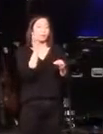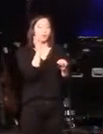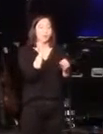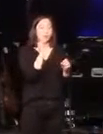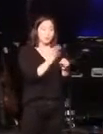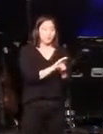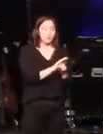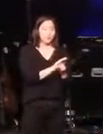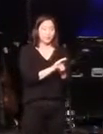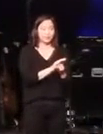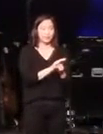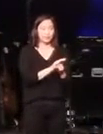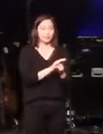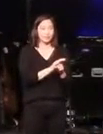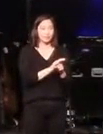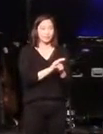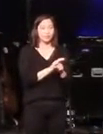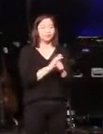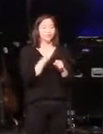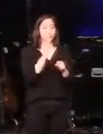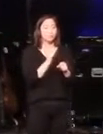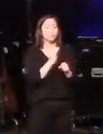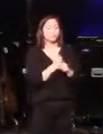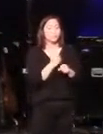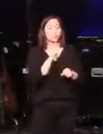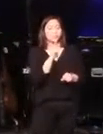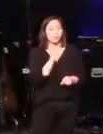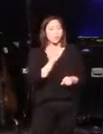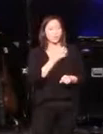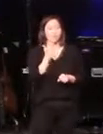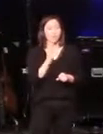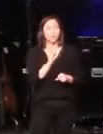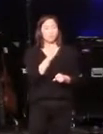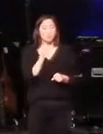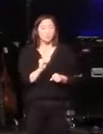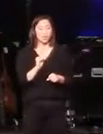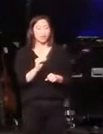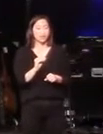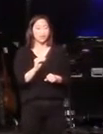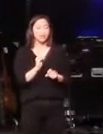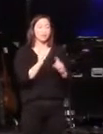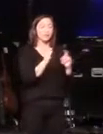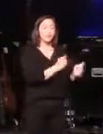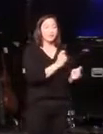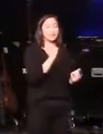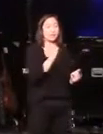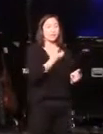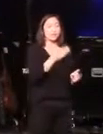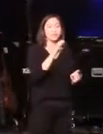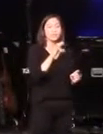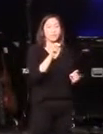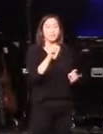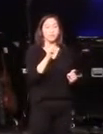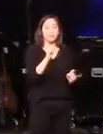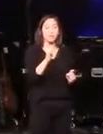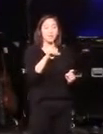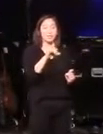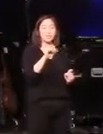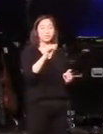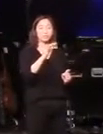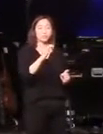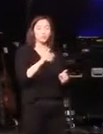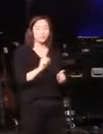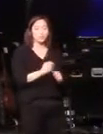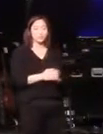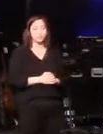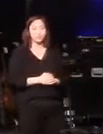5% goes to our district. And in May 19th, the Todds are going to come back, Rich and Christy. We're